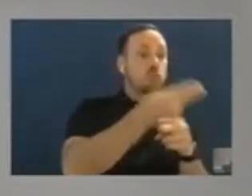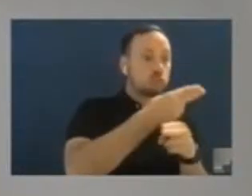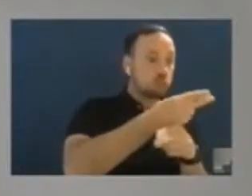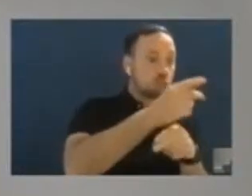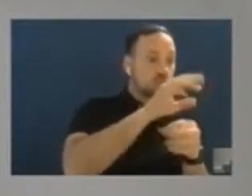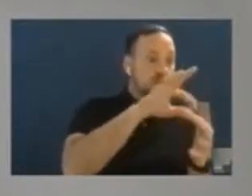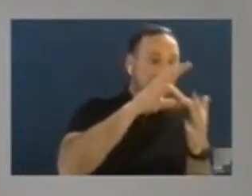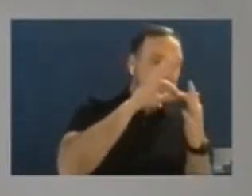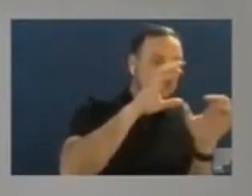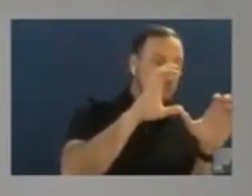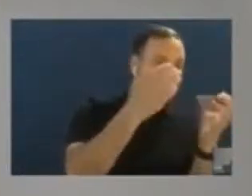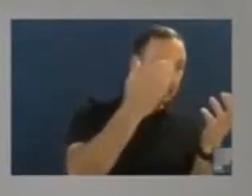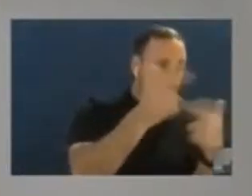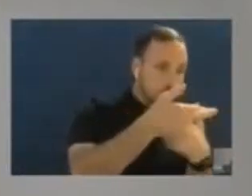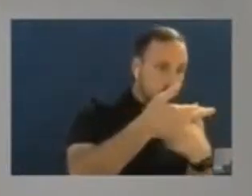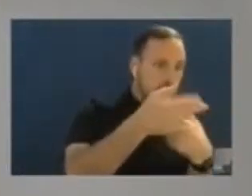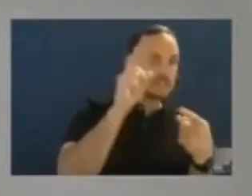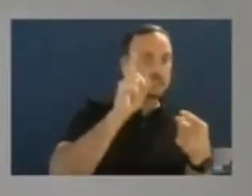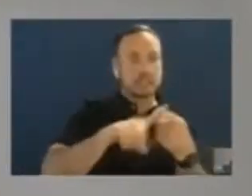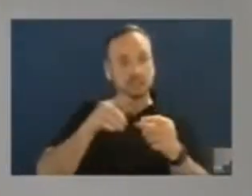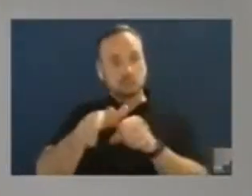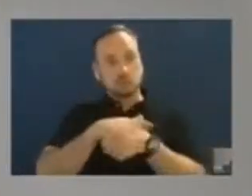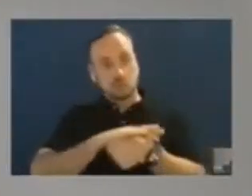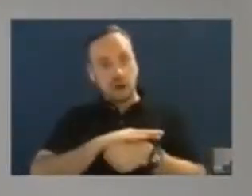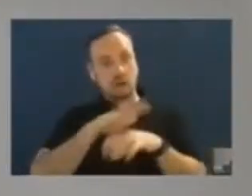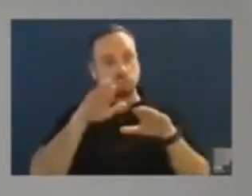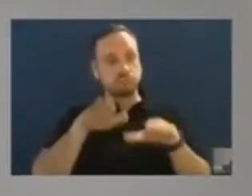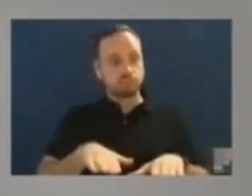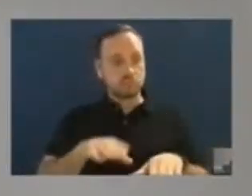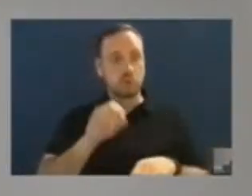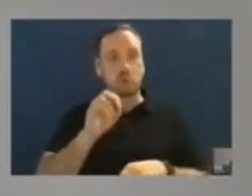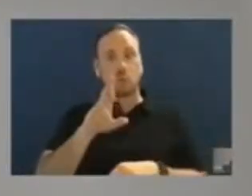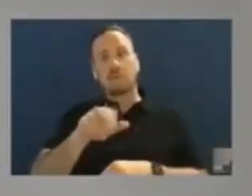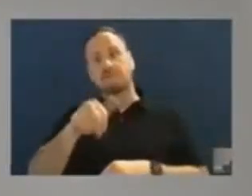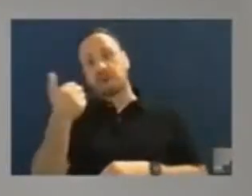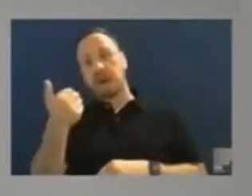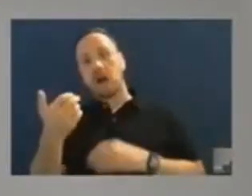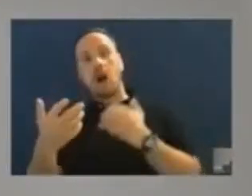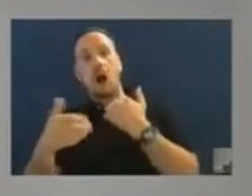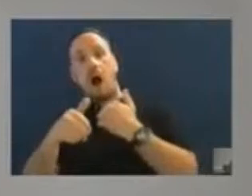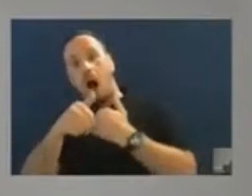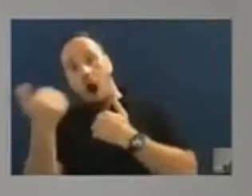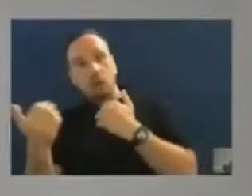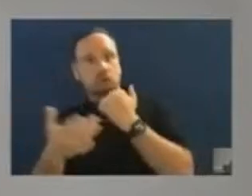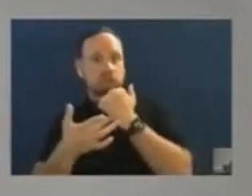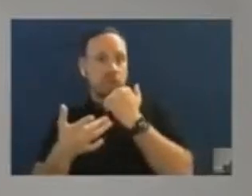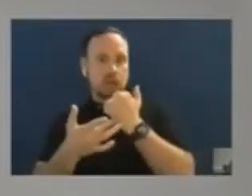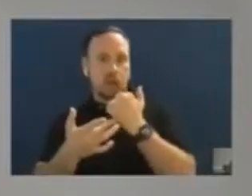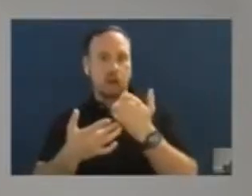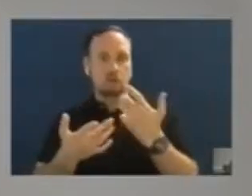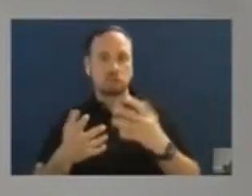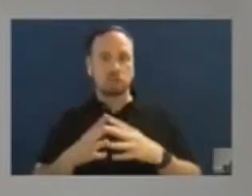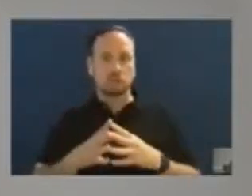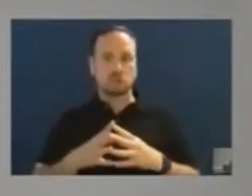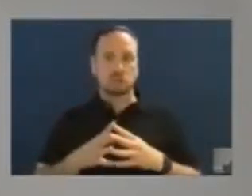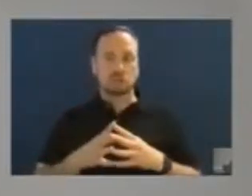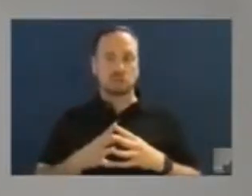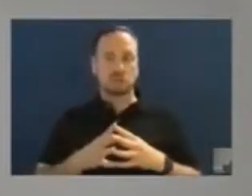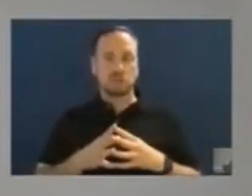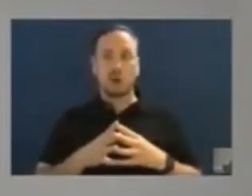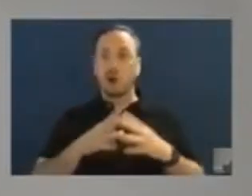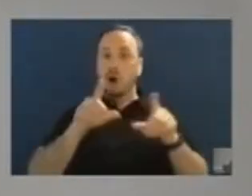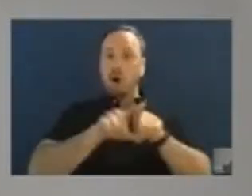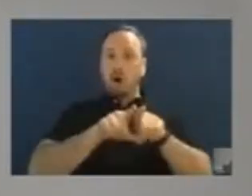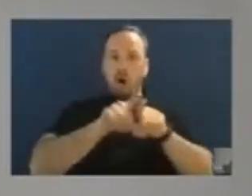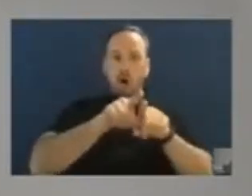control, or we find another technology that might help us out. We can also reduce the number of students that are in those